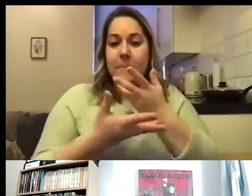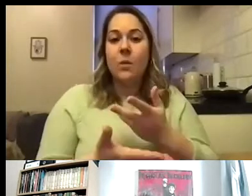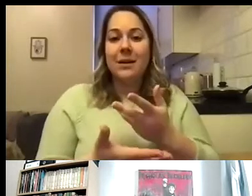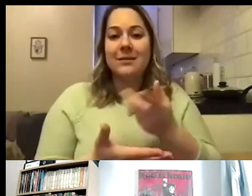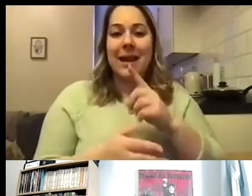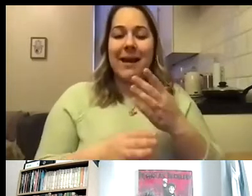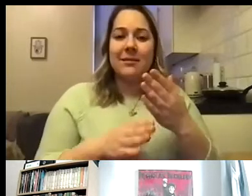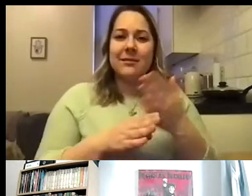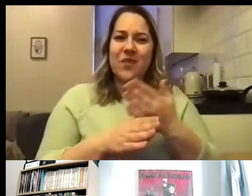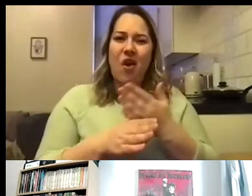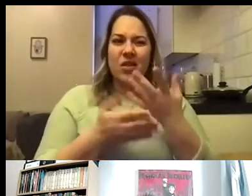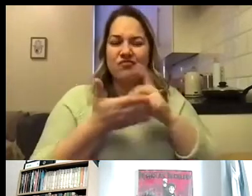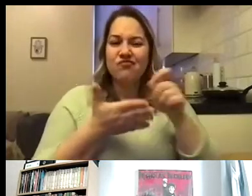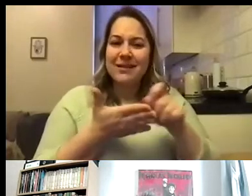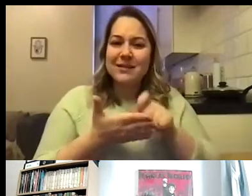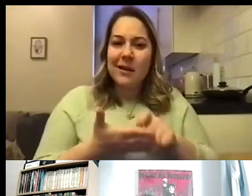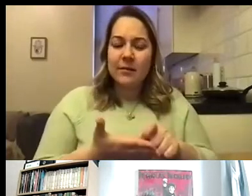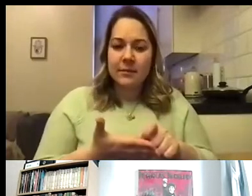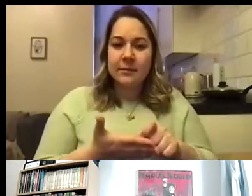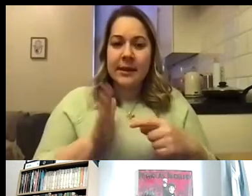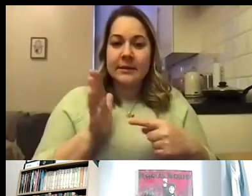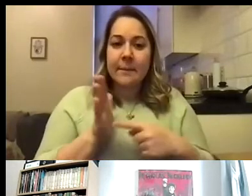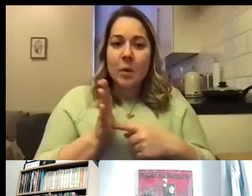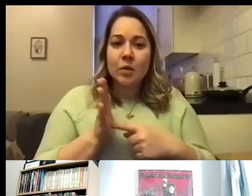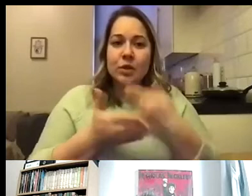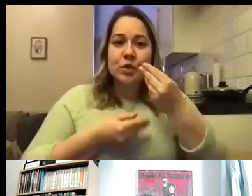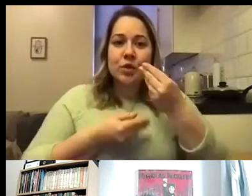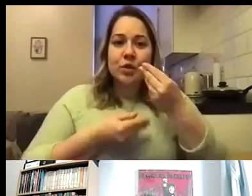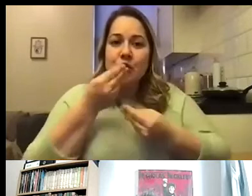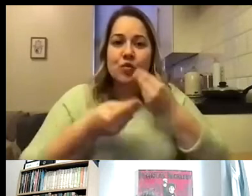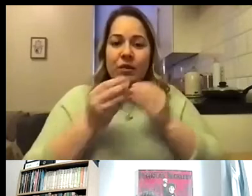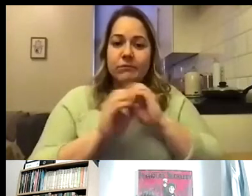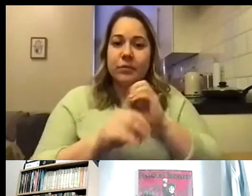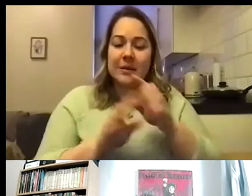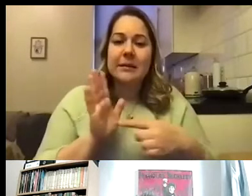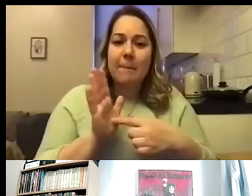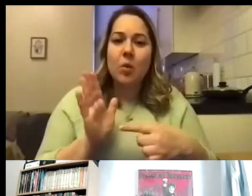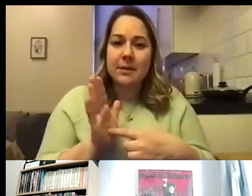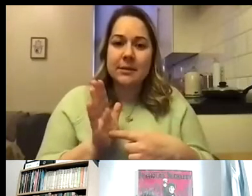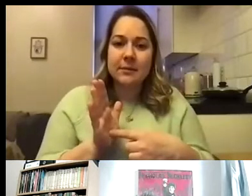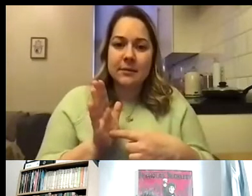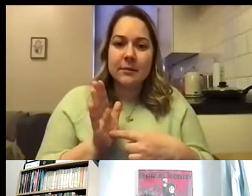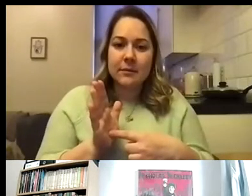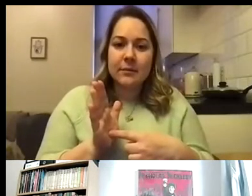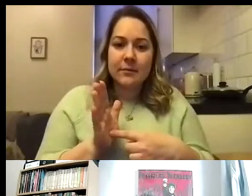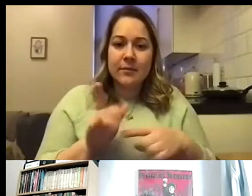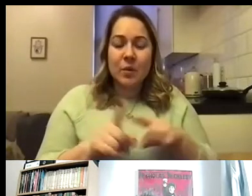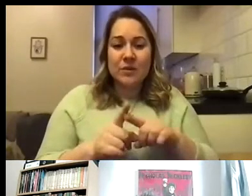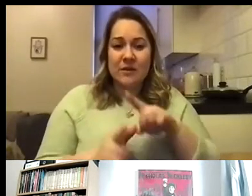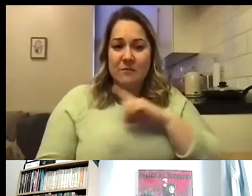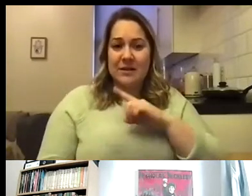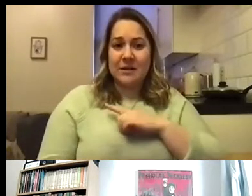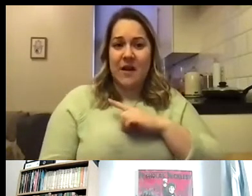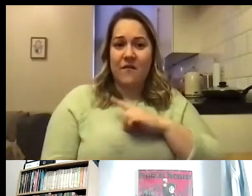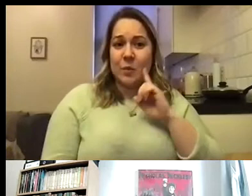career writer, for me it's really important to tell stories, to tell narrative, to frame them. And particularly as well as a woman of African heritage, you know,